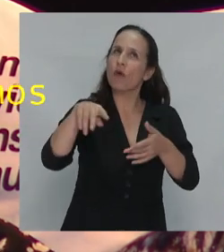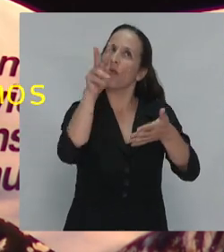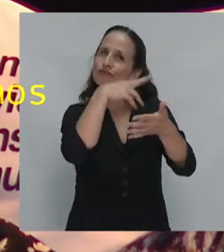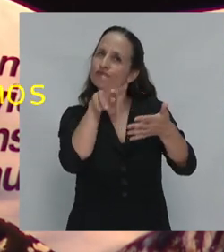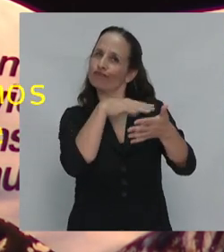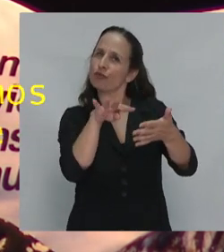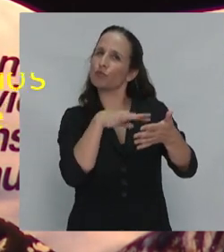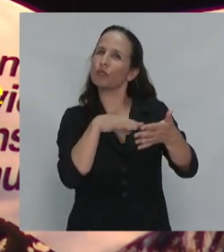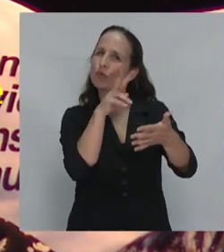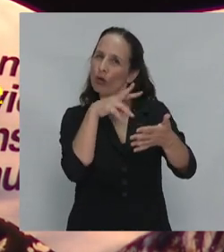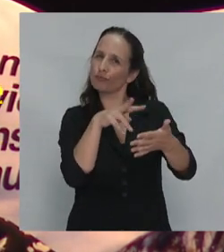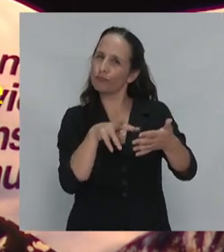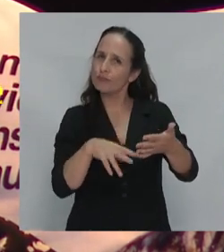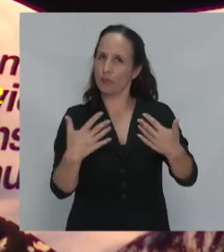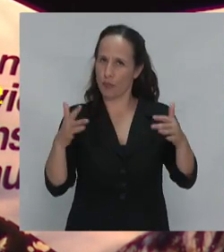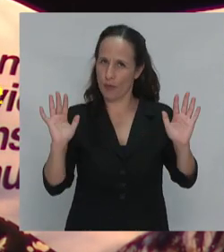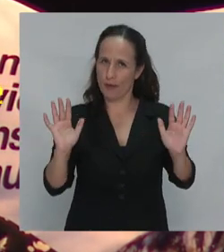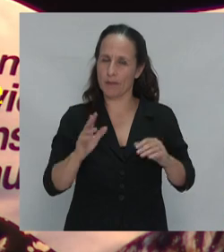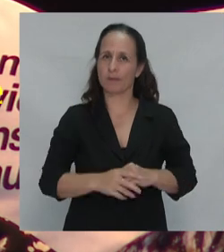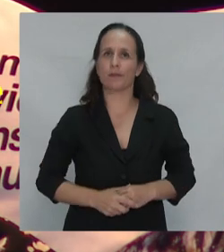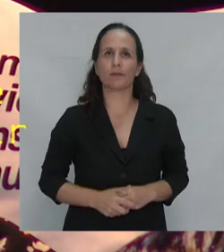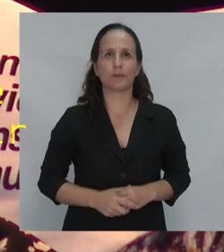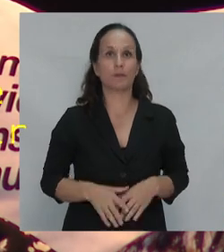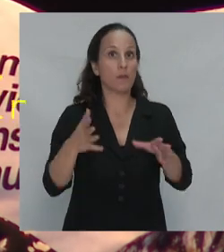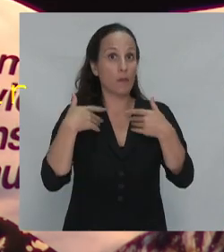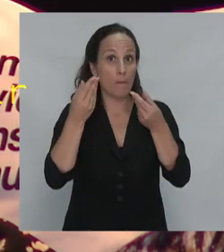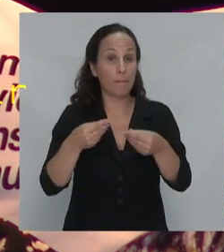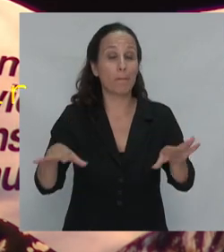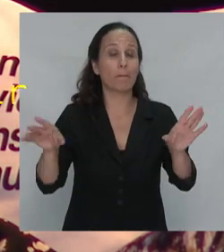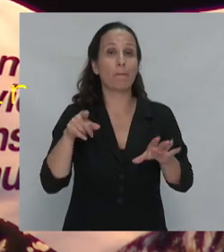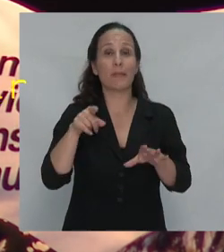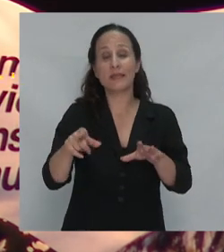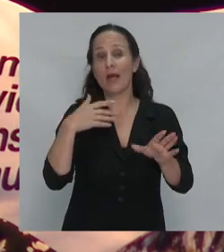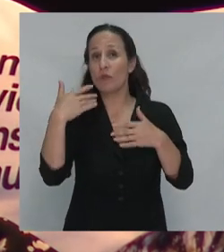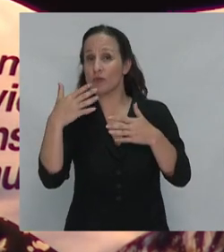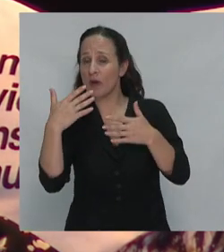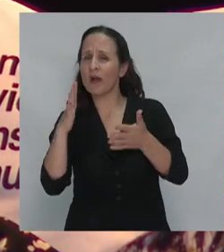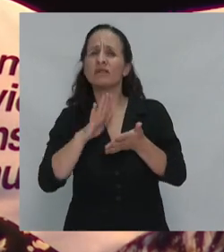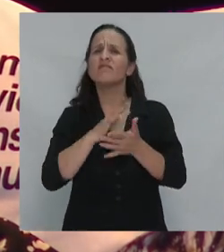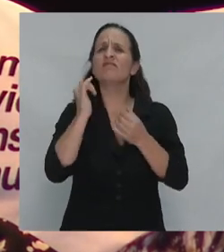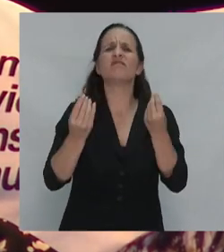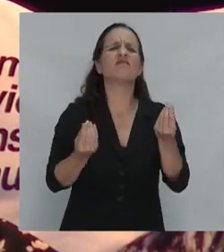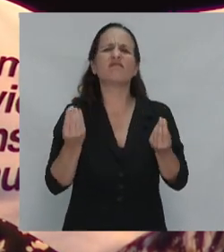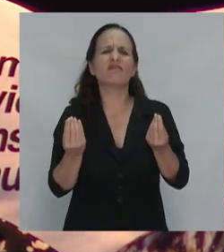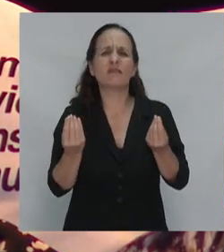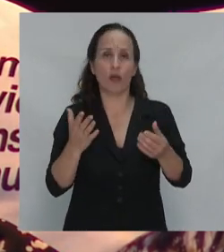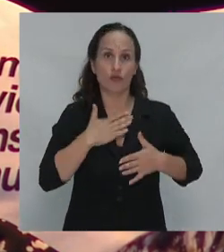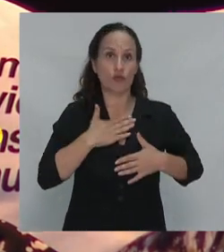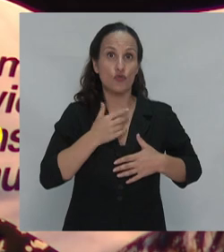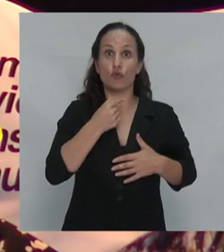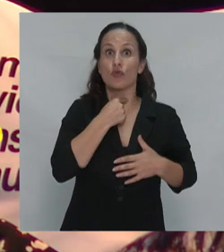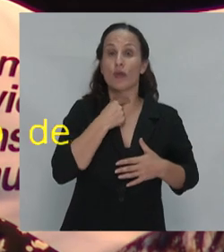And let me start with a framework. I want to talk about Agenda